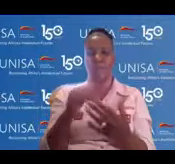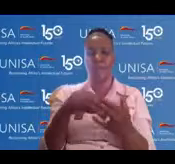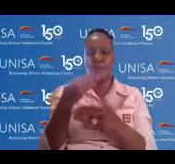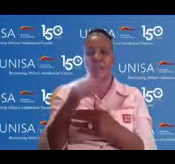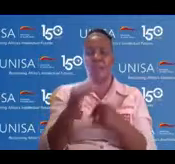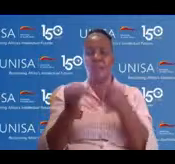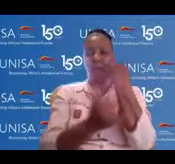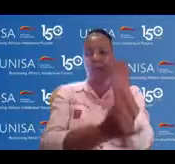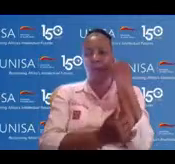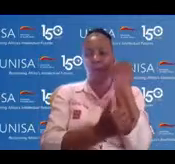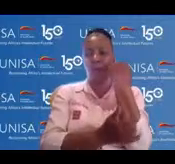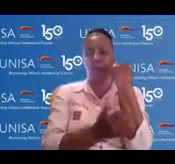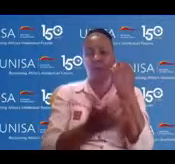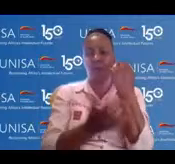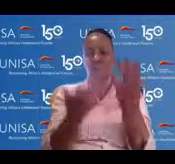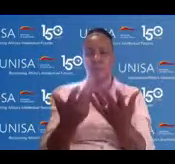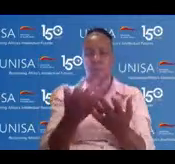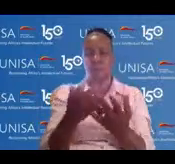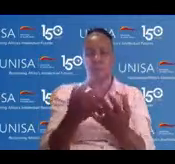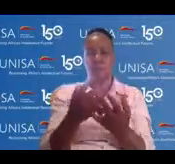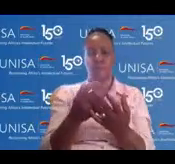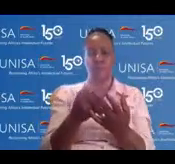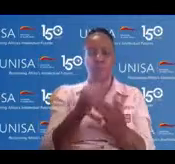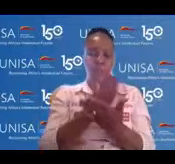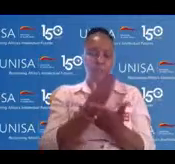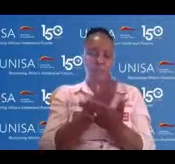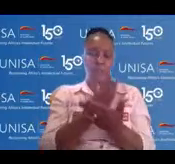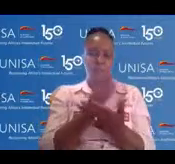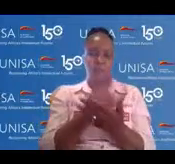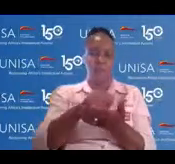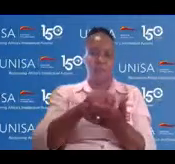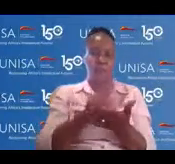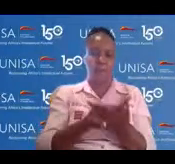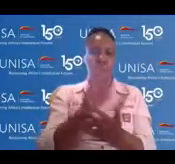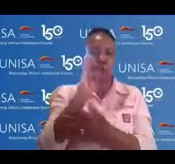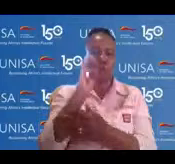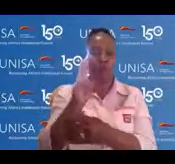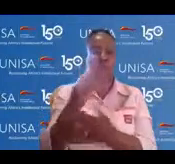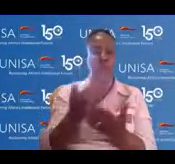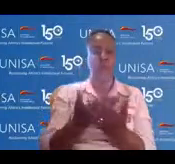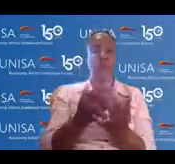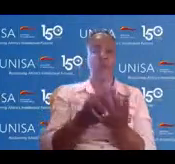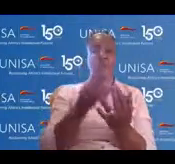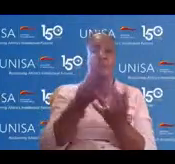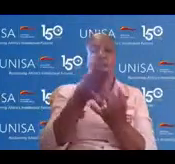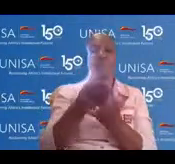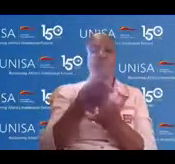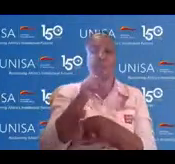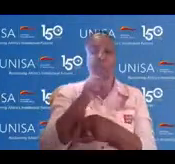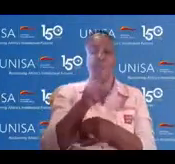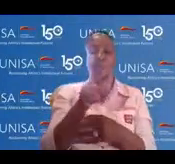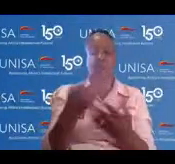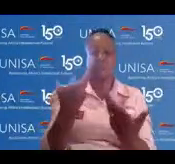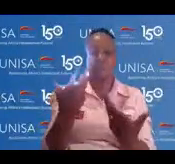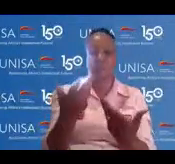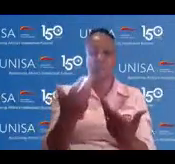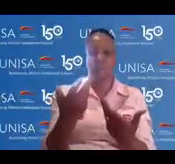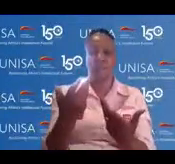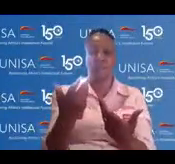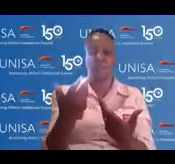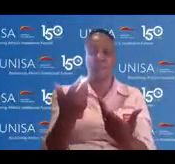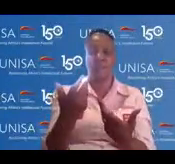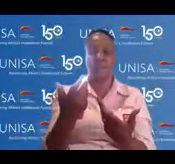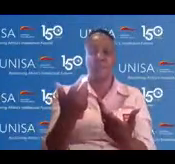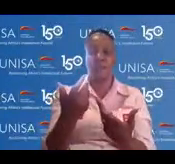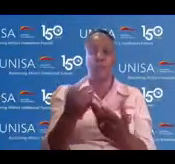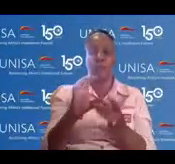up the Authenticator app one time, you will always be able to access the PIN as long as you've got internet connectivity. Now,